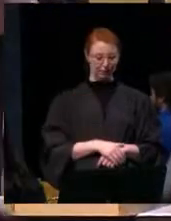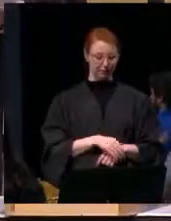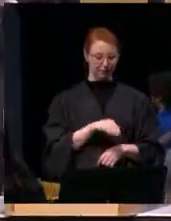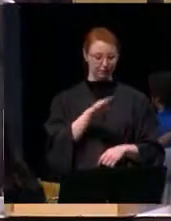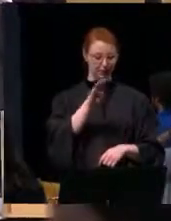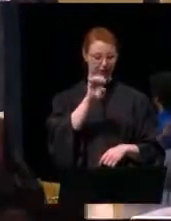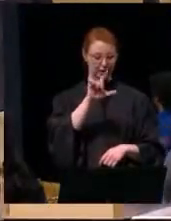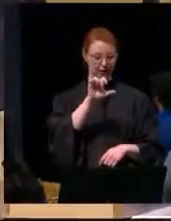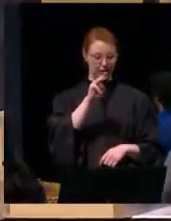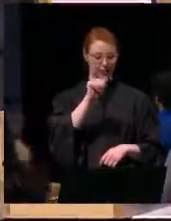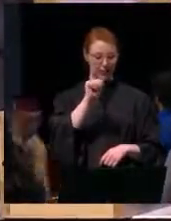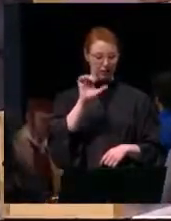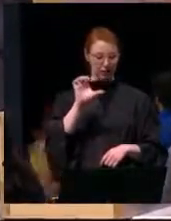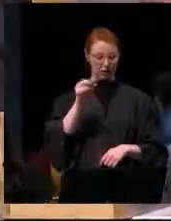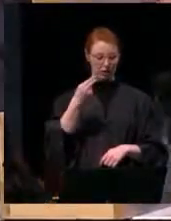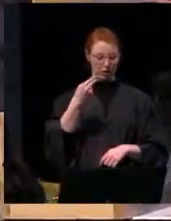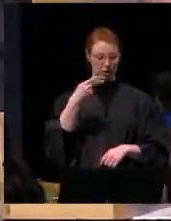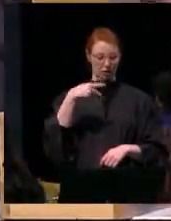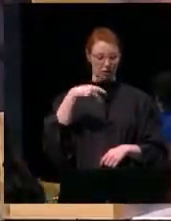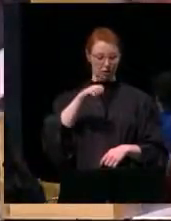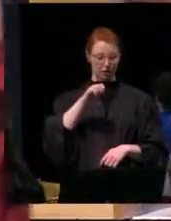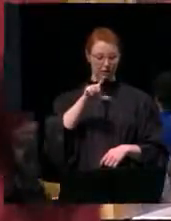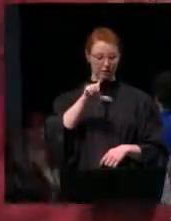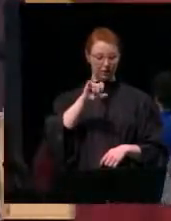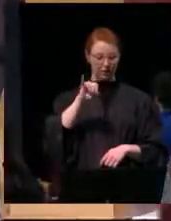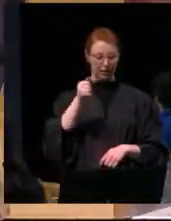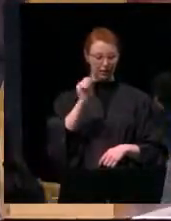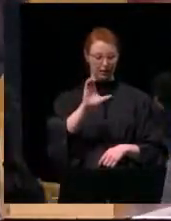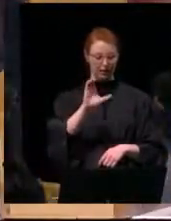Belma Chapelitz.